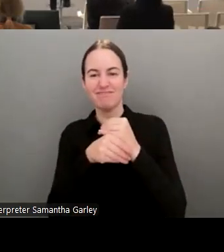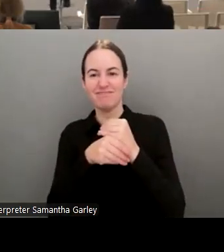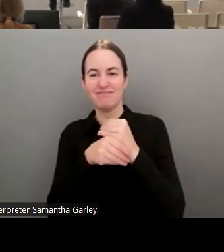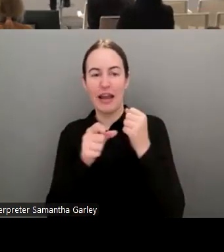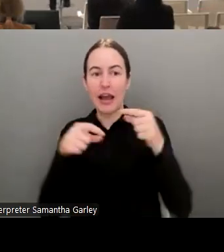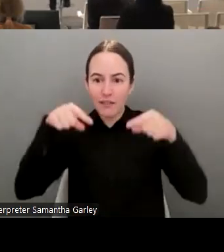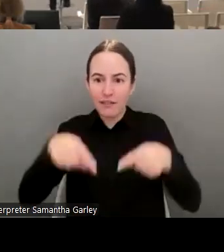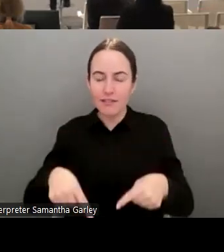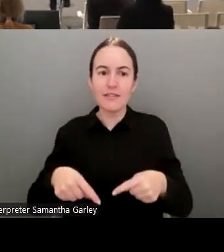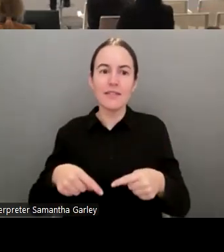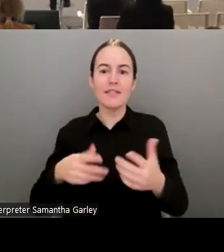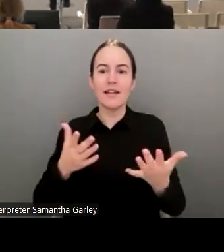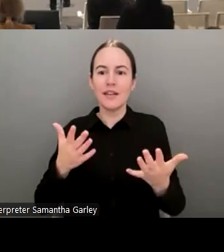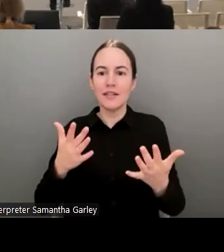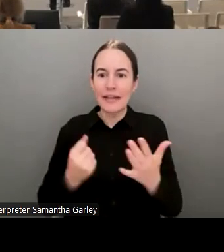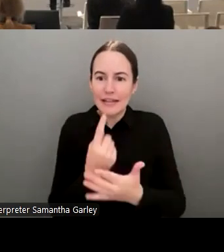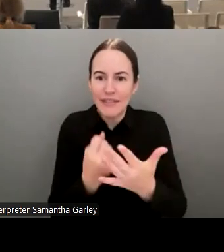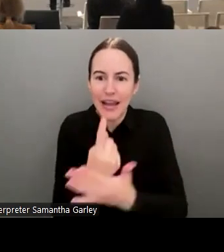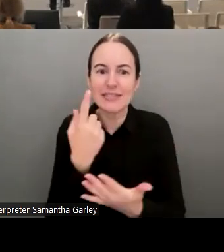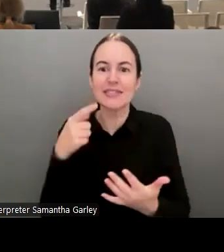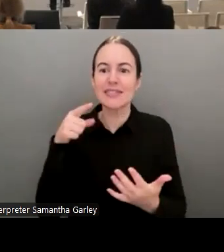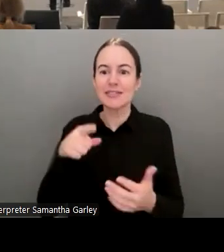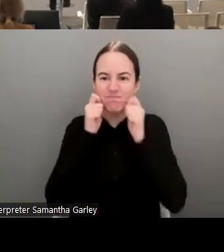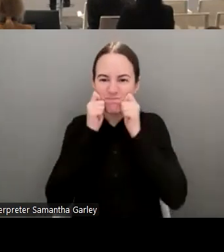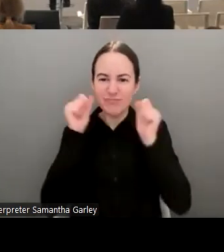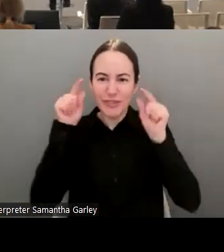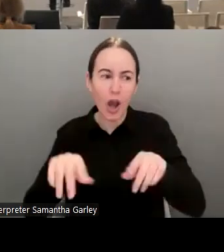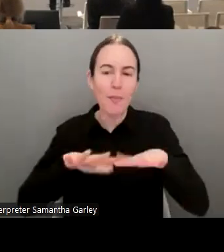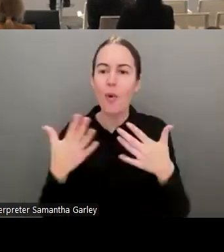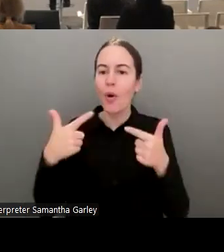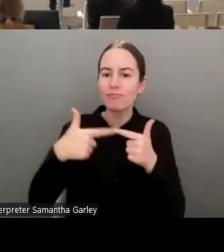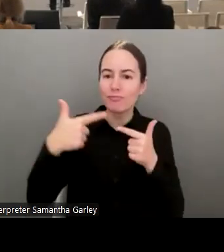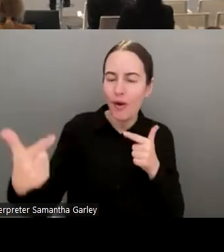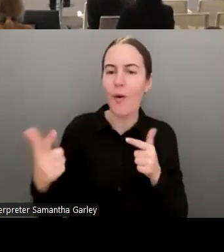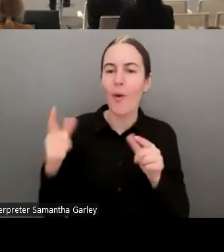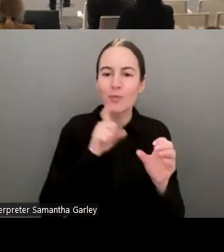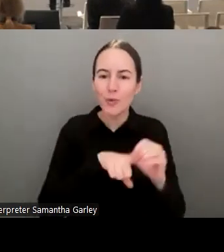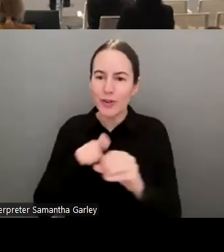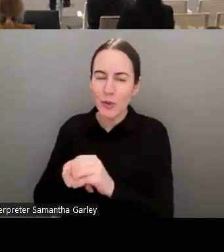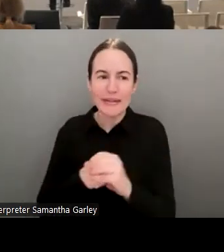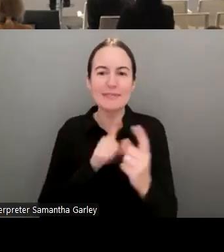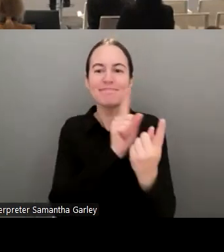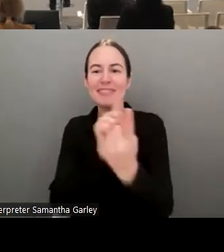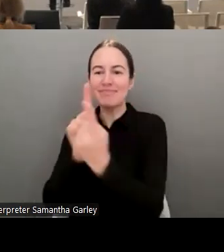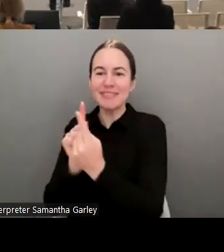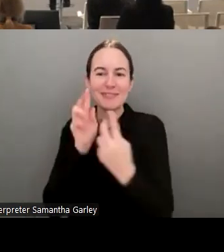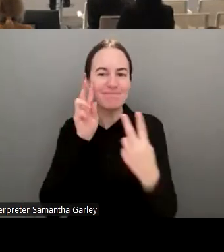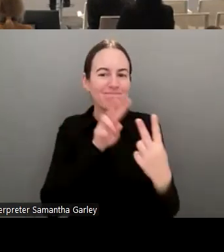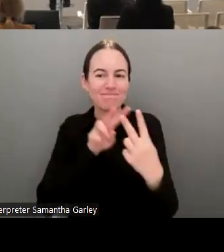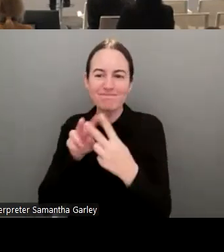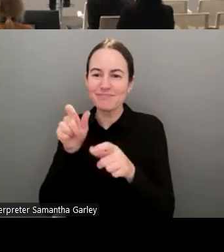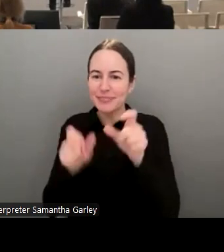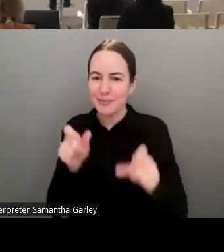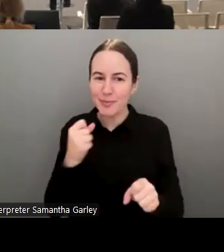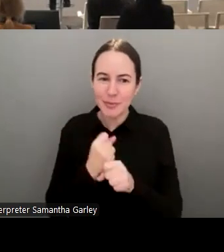events or hybrid events where you get a chance to meet other accessibility professionals, share